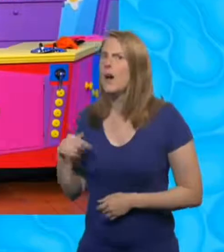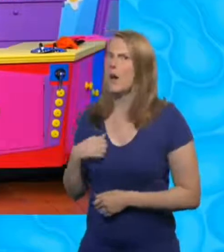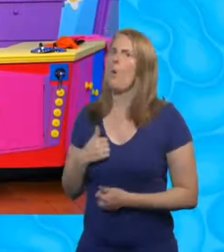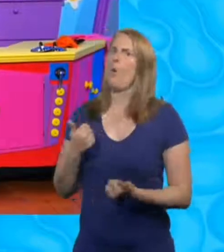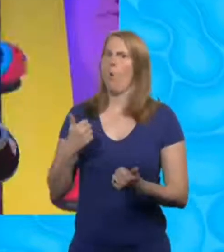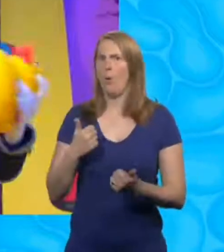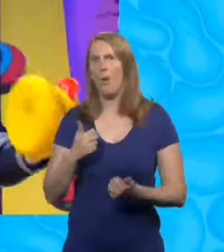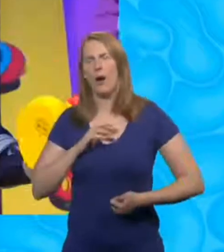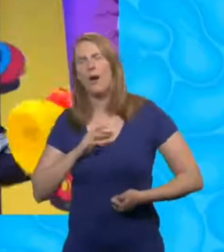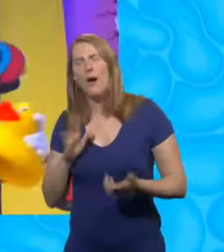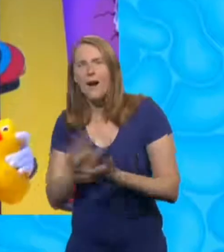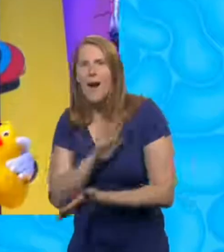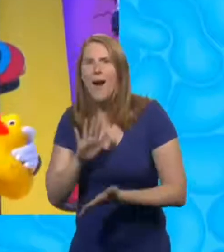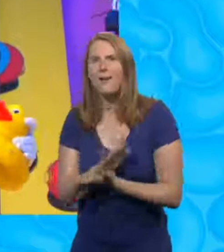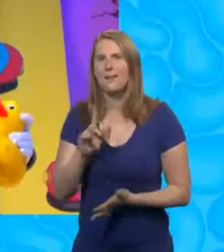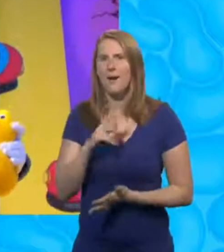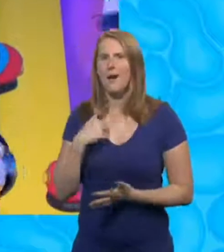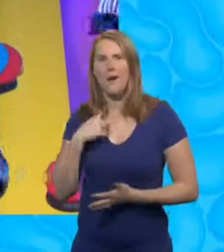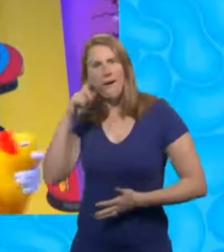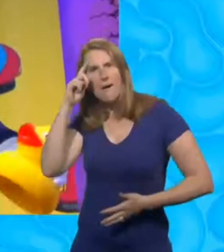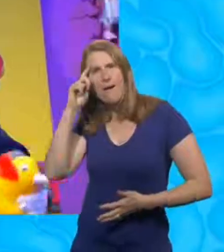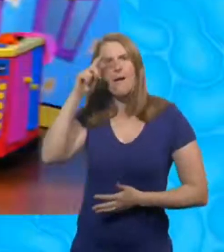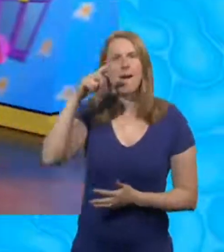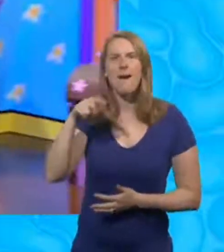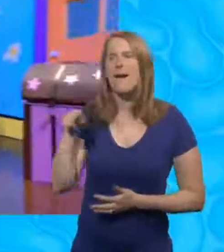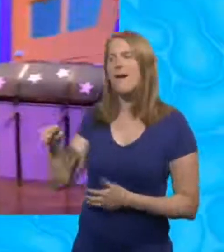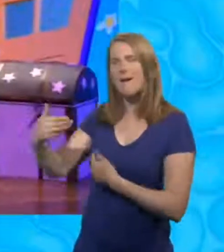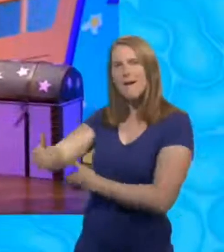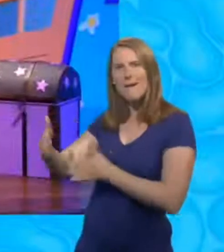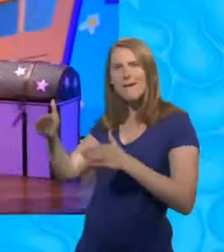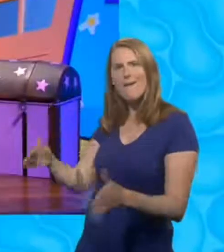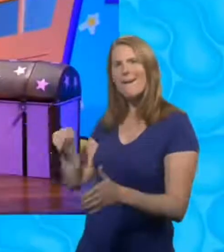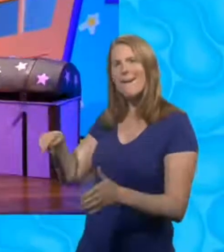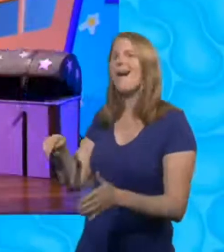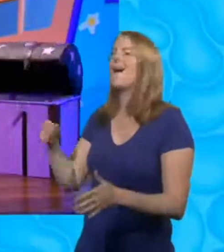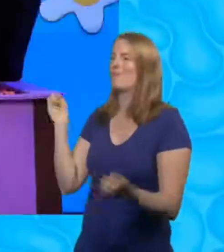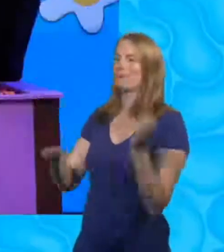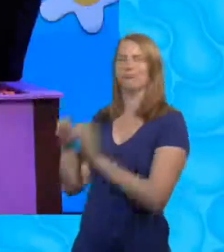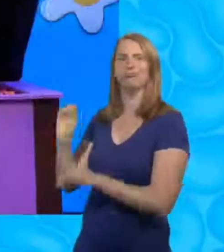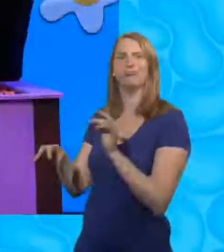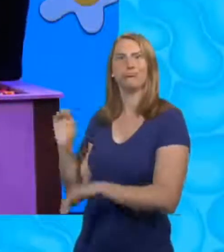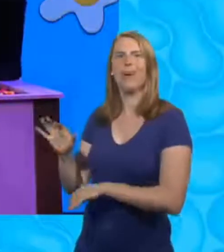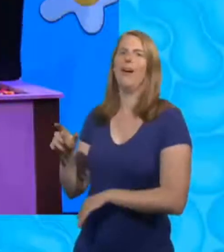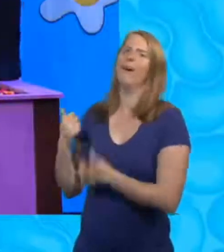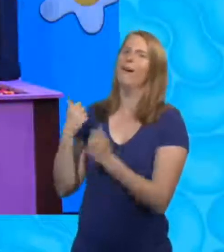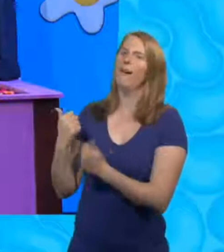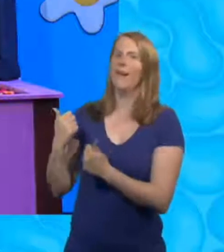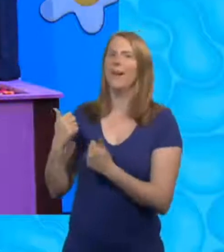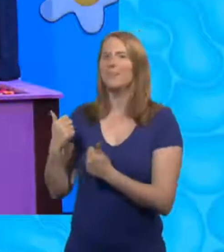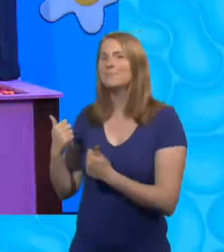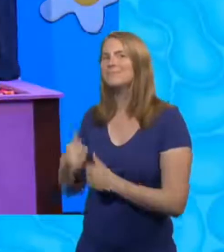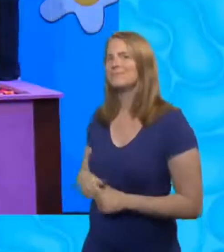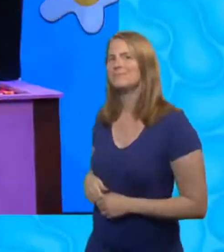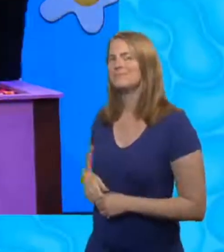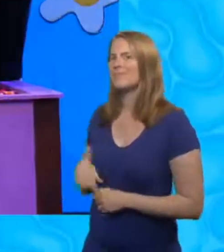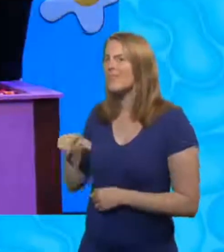new invention, the trunk of muddle and junk. Look, it's just over here. Come on, open up, you. Oh, it's like a big